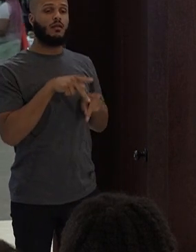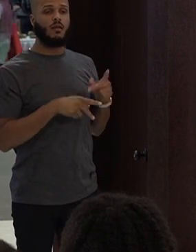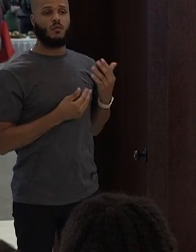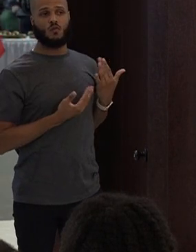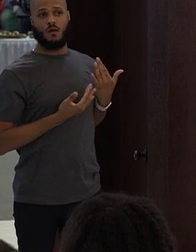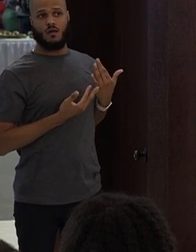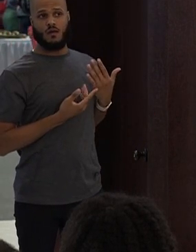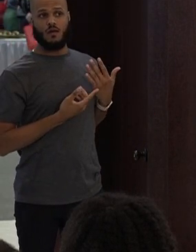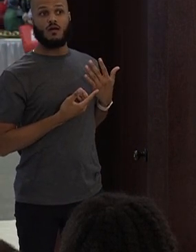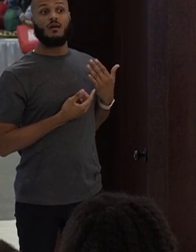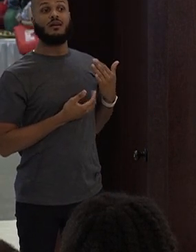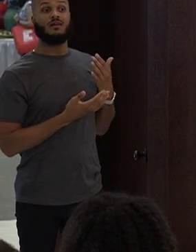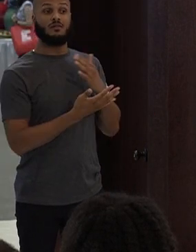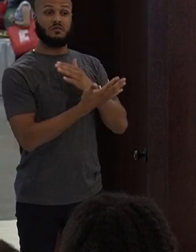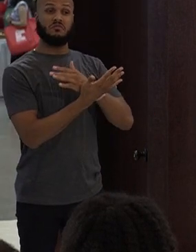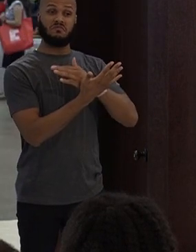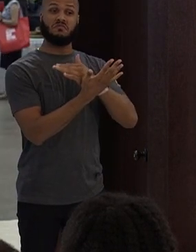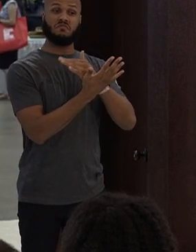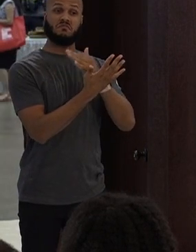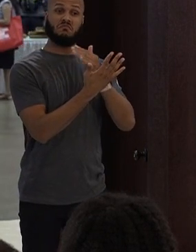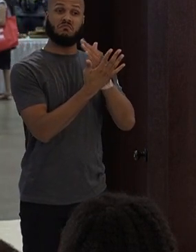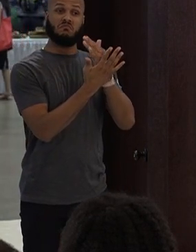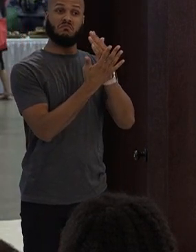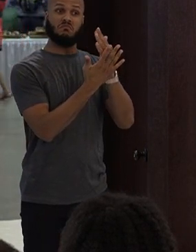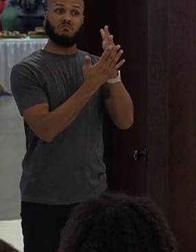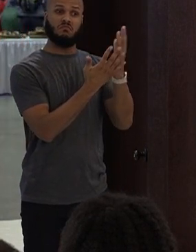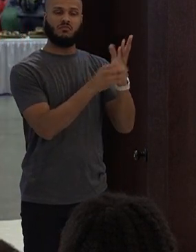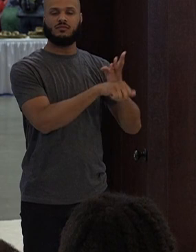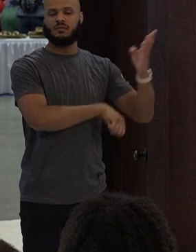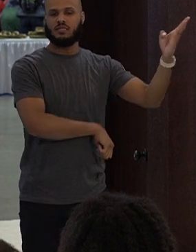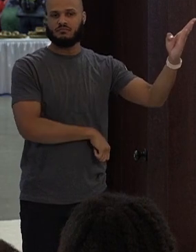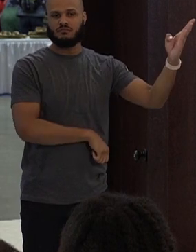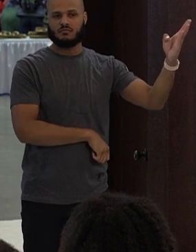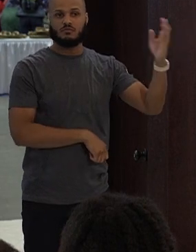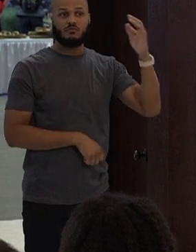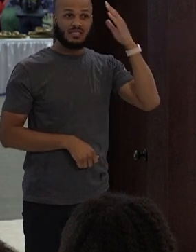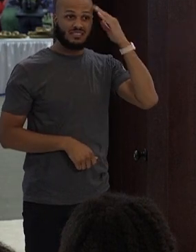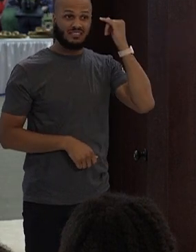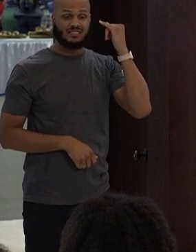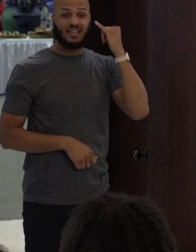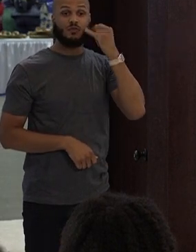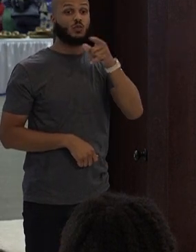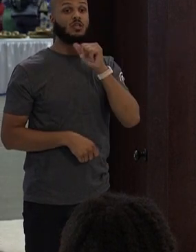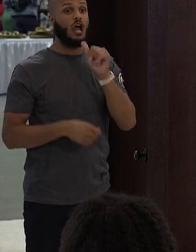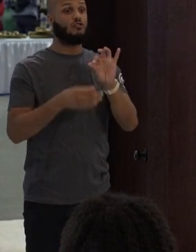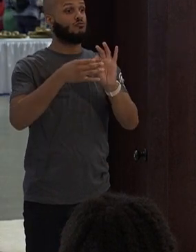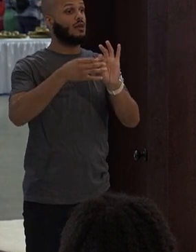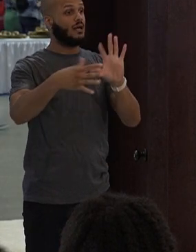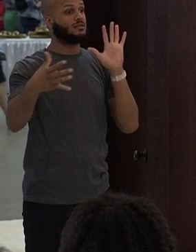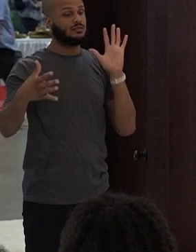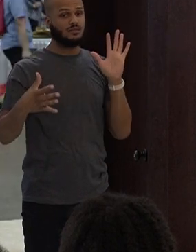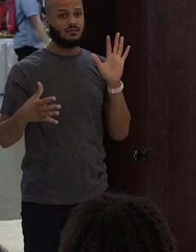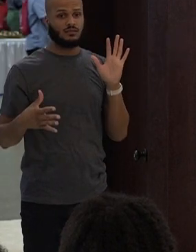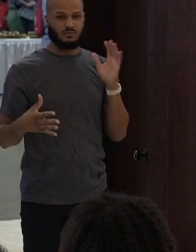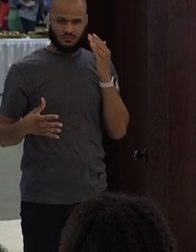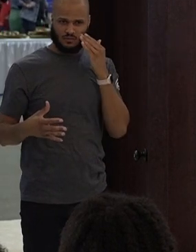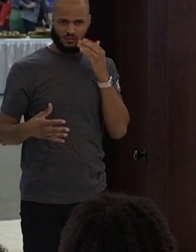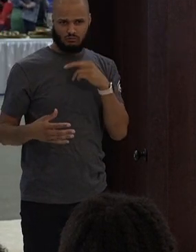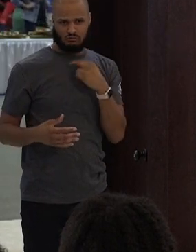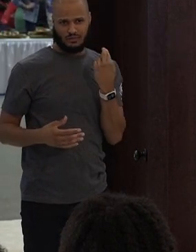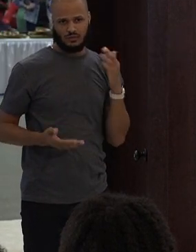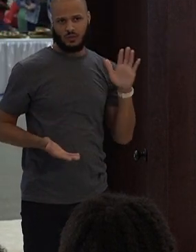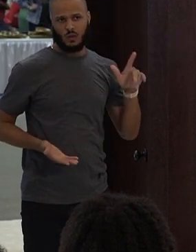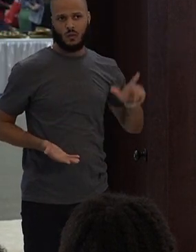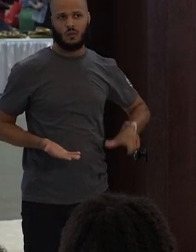until it's pretty far along to submit it. And because as long as you're not releasing it anywhere, you know, your risk is probably